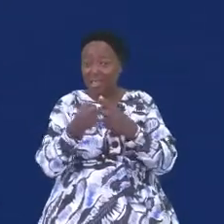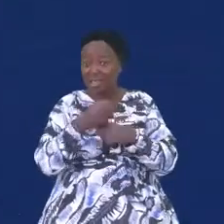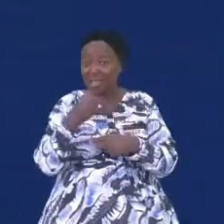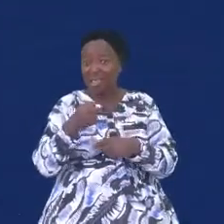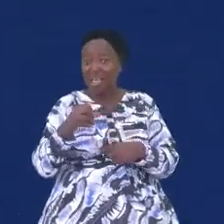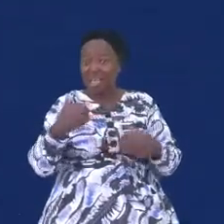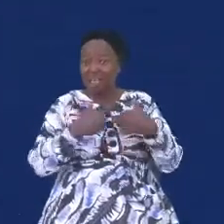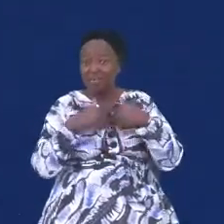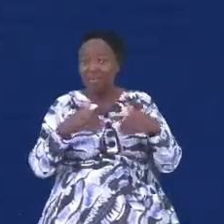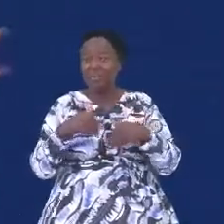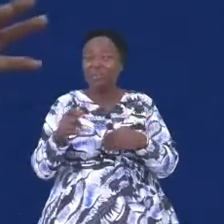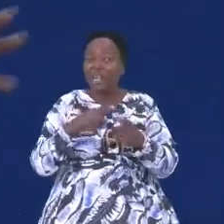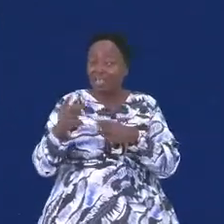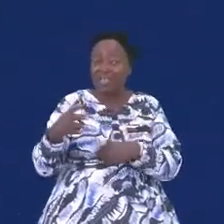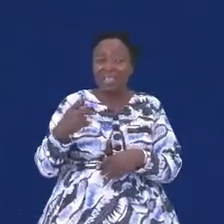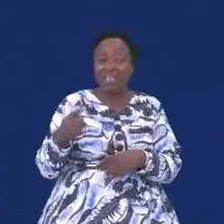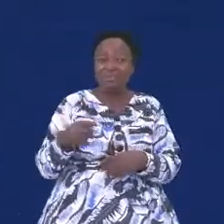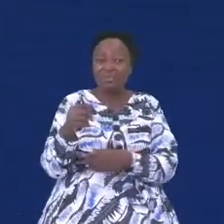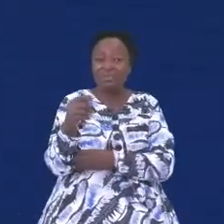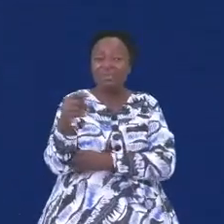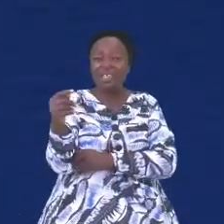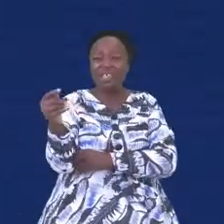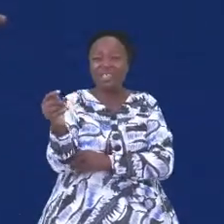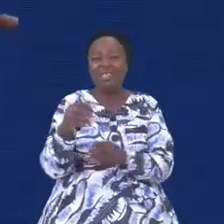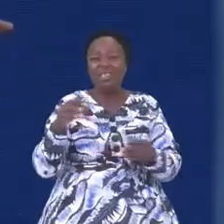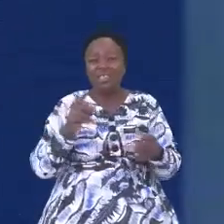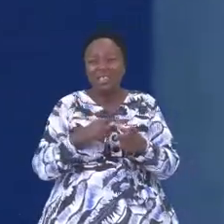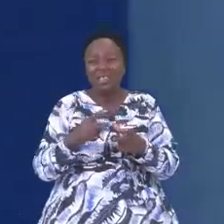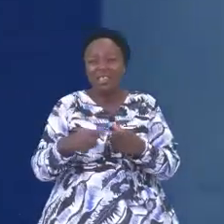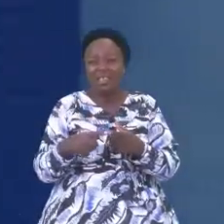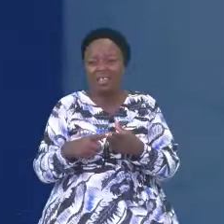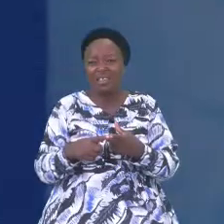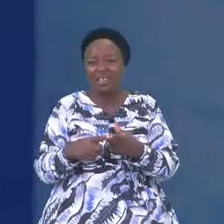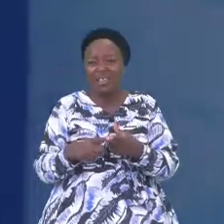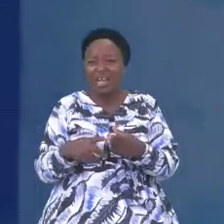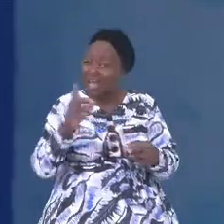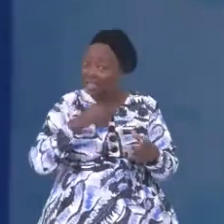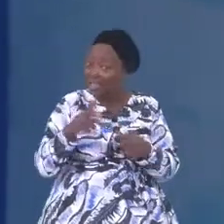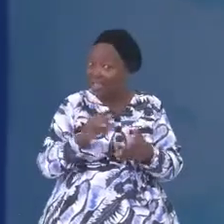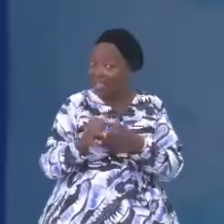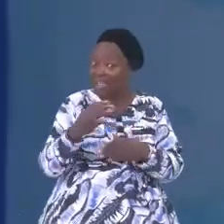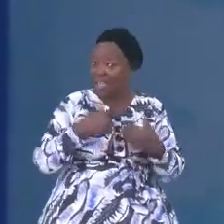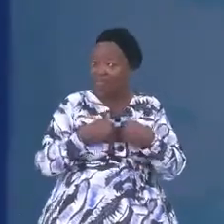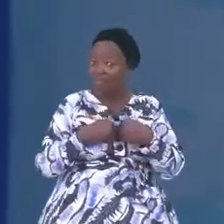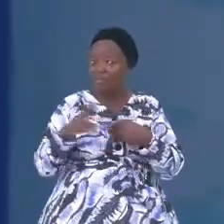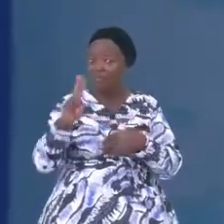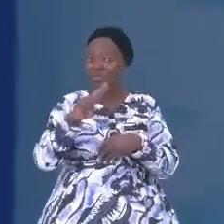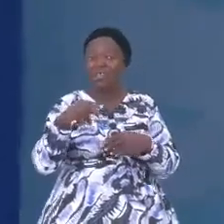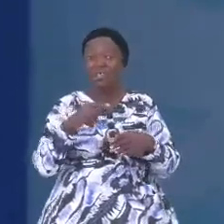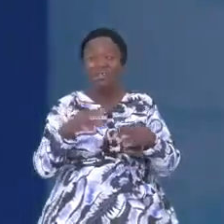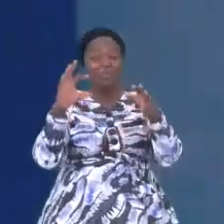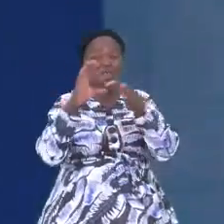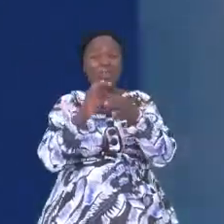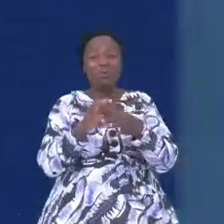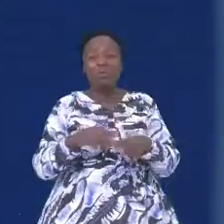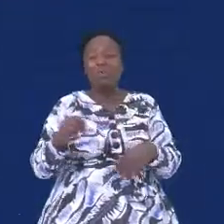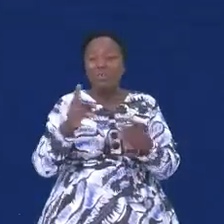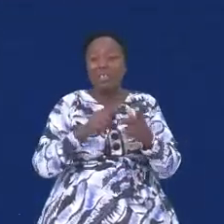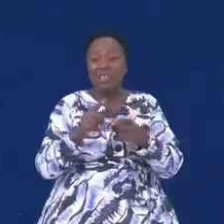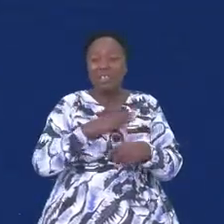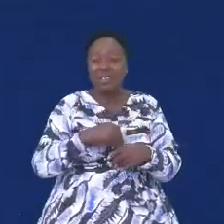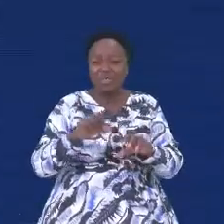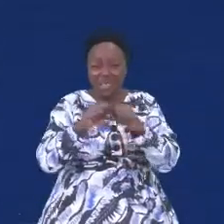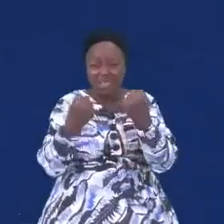darkness. That I'm avoiding the light. I have joined a society of darkness. That thing